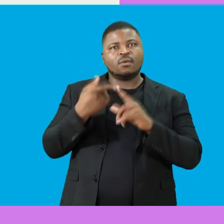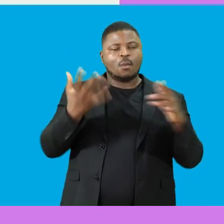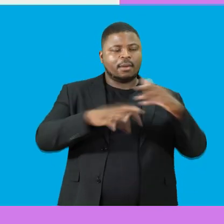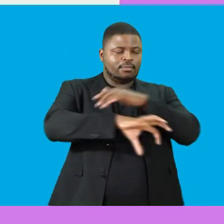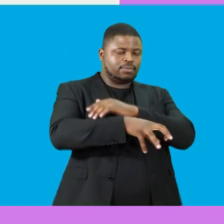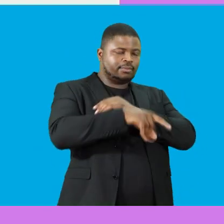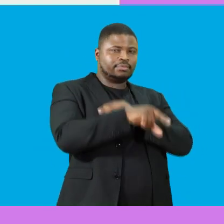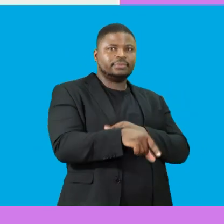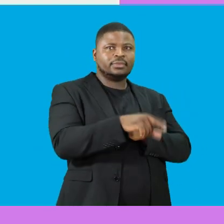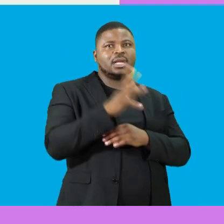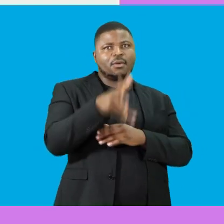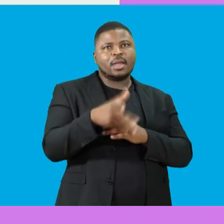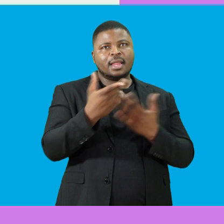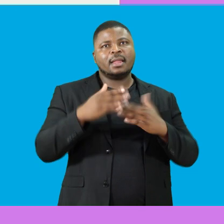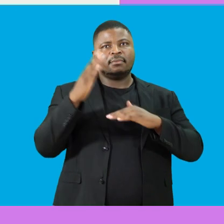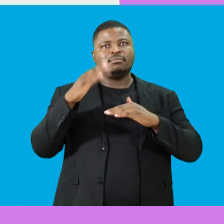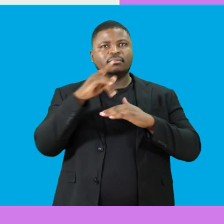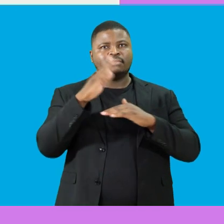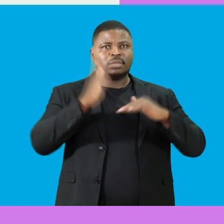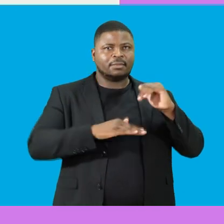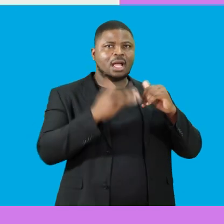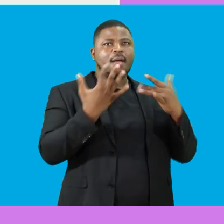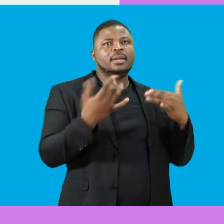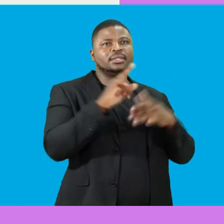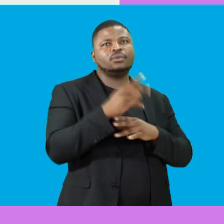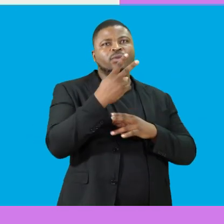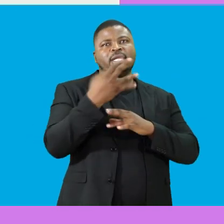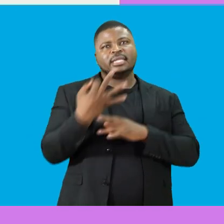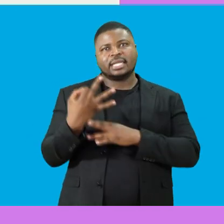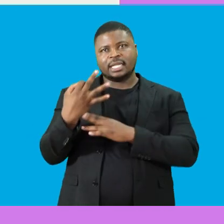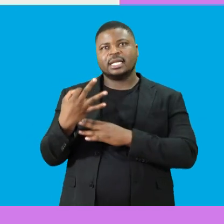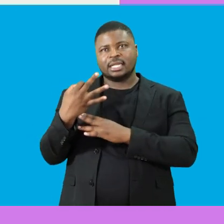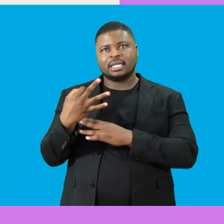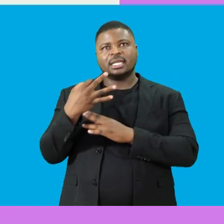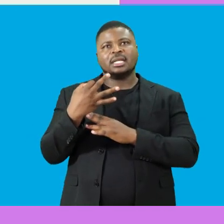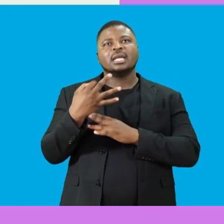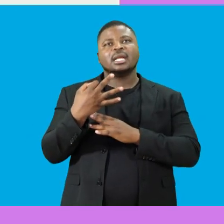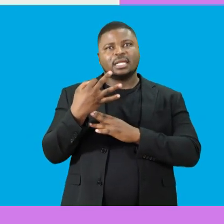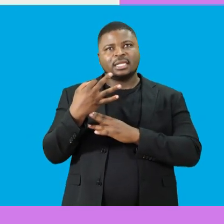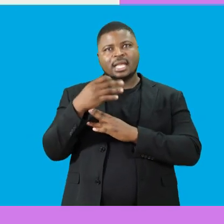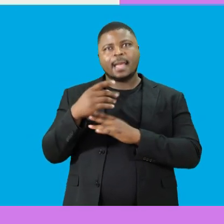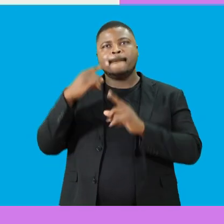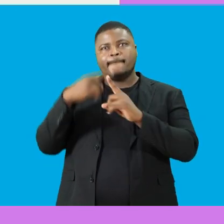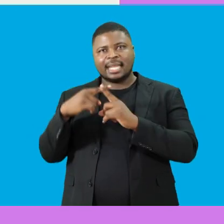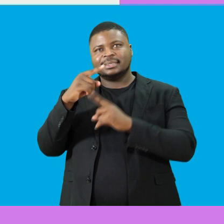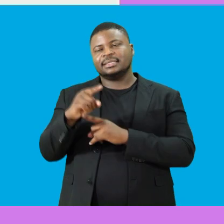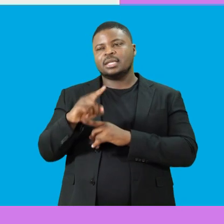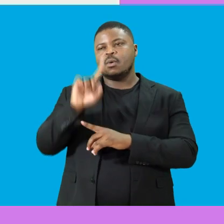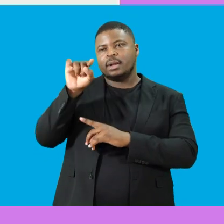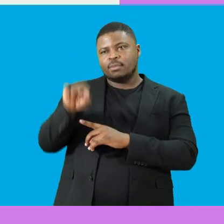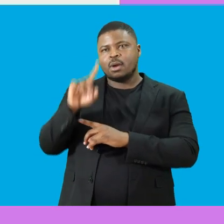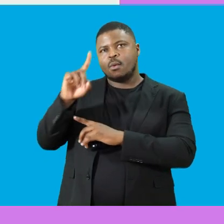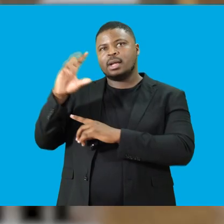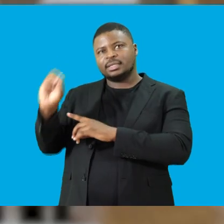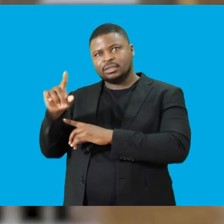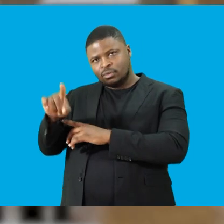charged 23 Rand plus 1 Rand 10 cent per 100 Rand or part thereof. What does this or part thereof mean? It means that even if